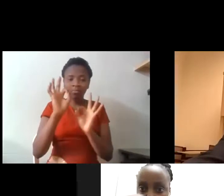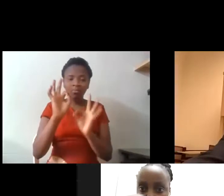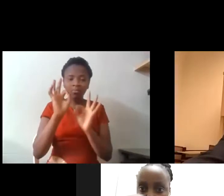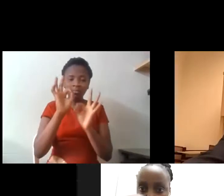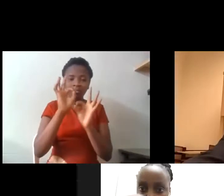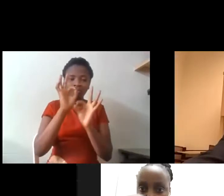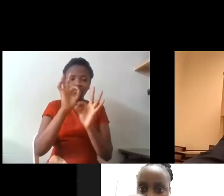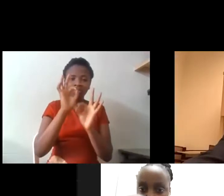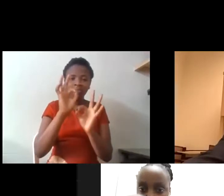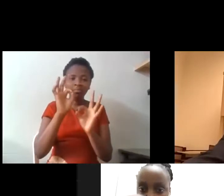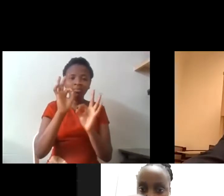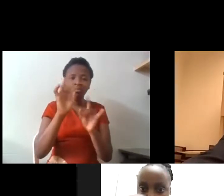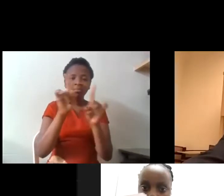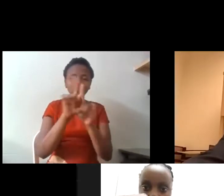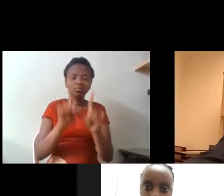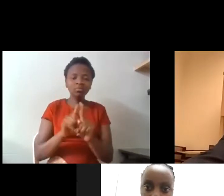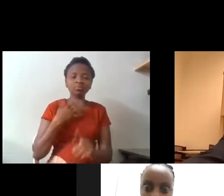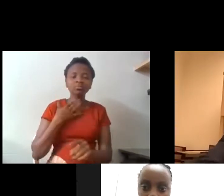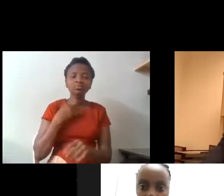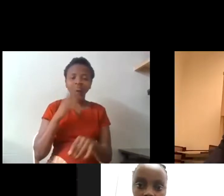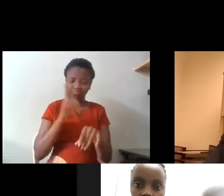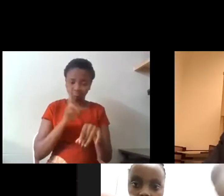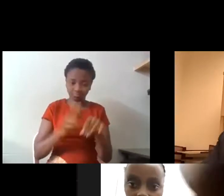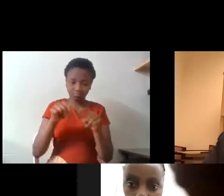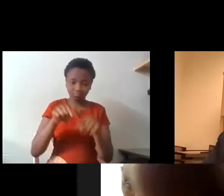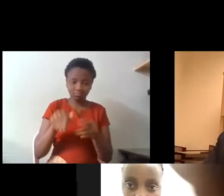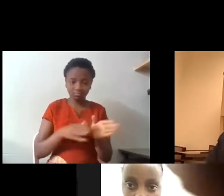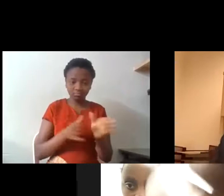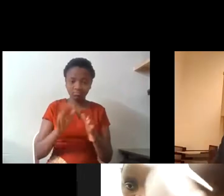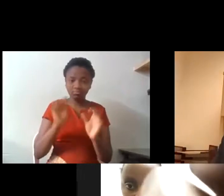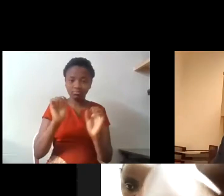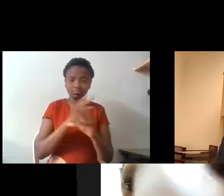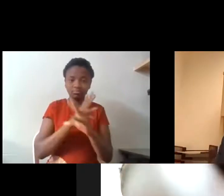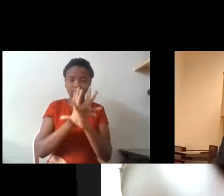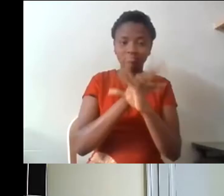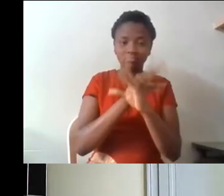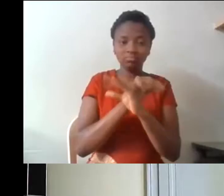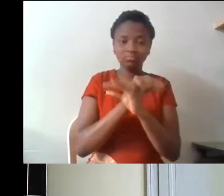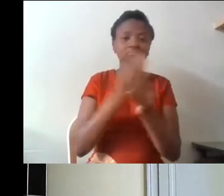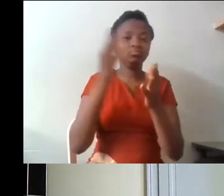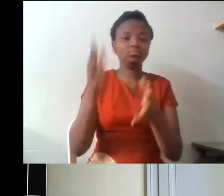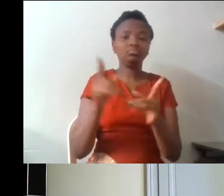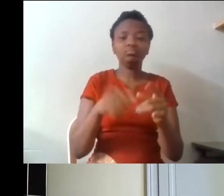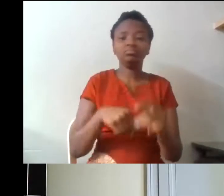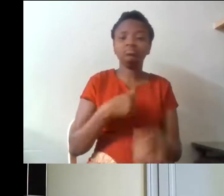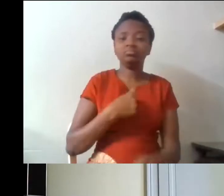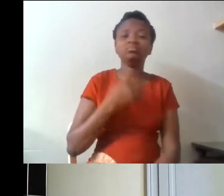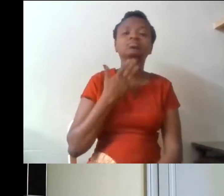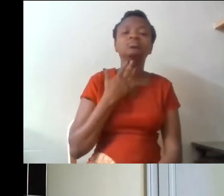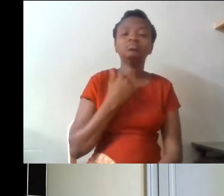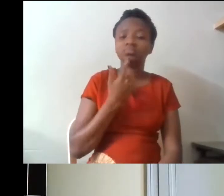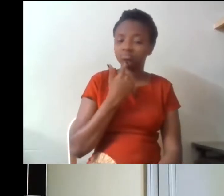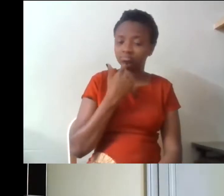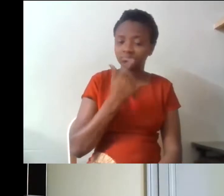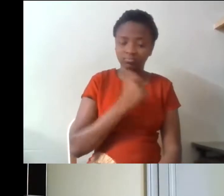this opportunity to share in this webinar. And I want to add my congratulations to